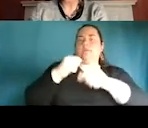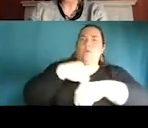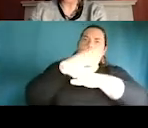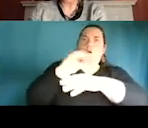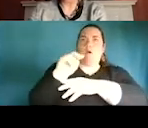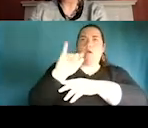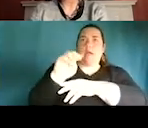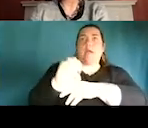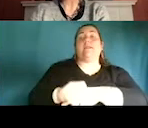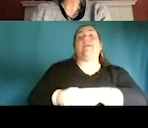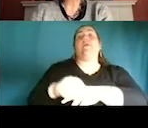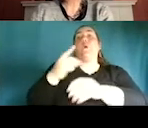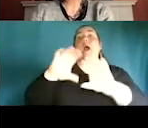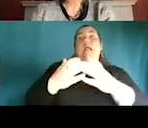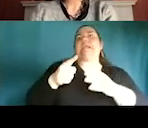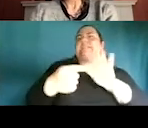own backyard.